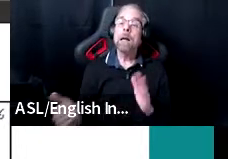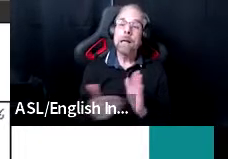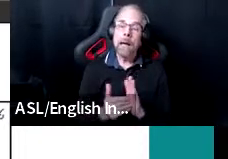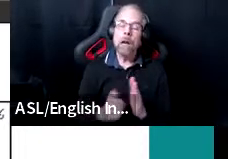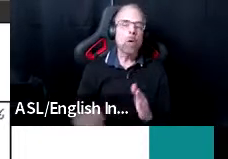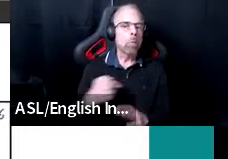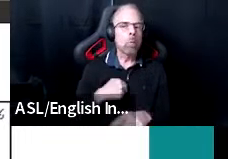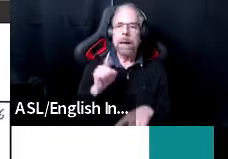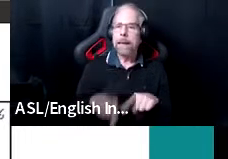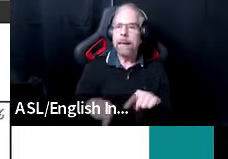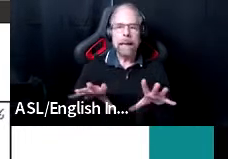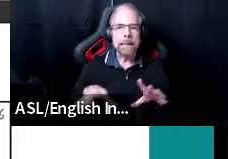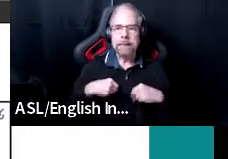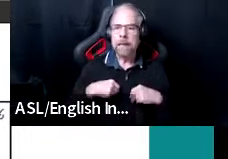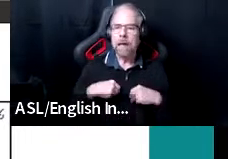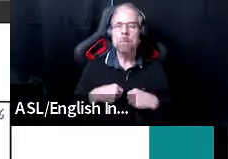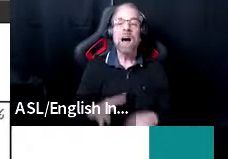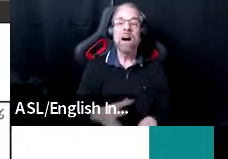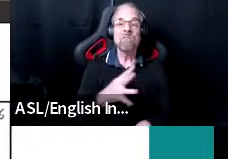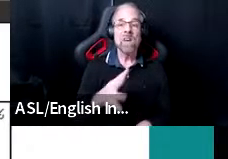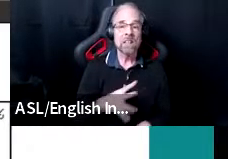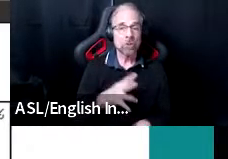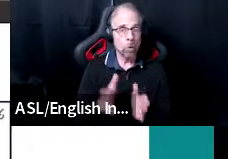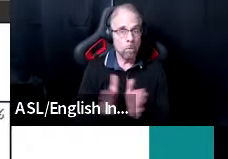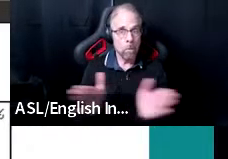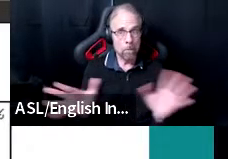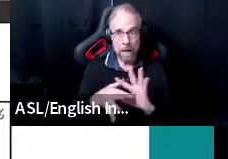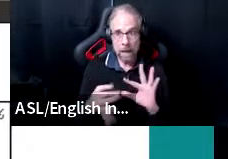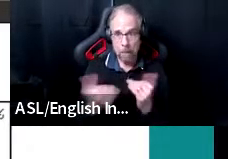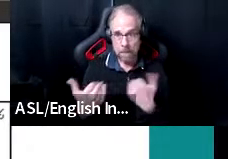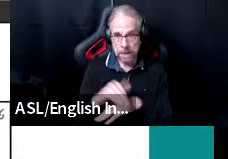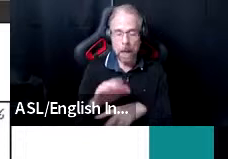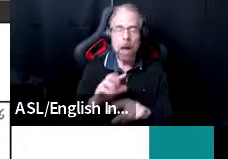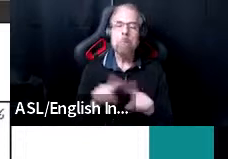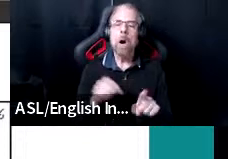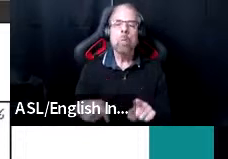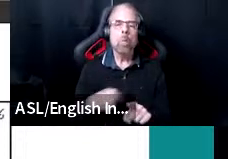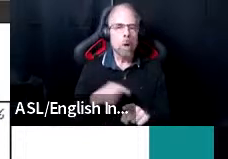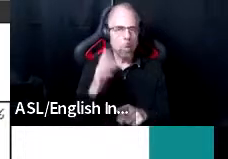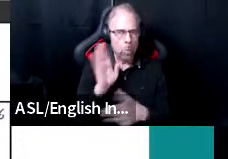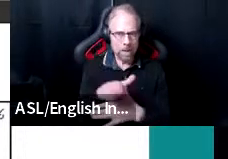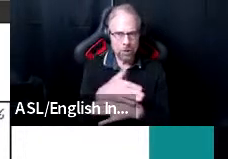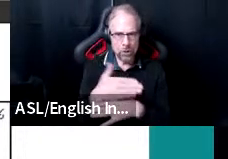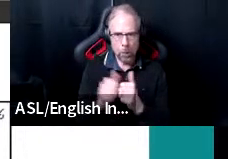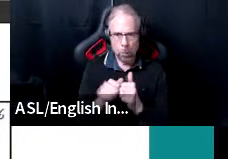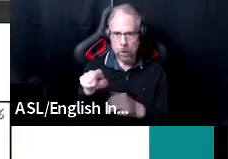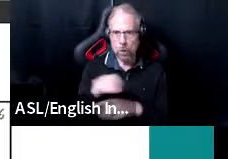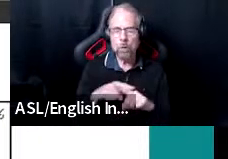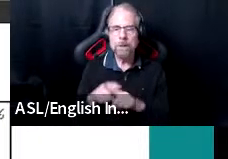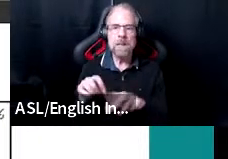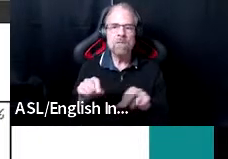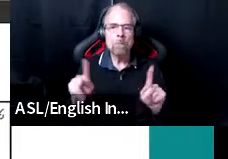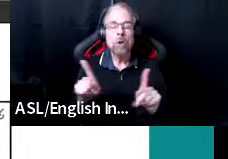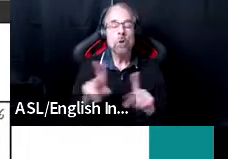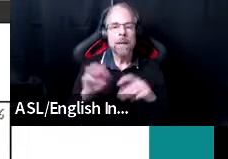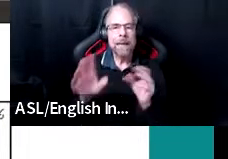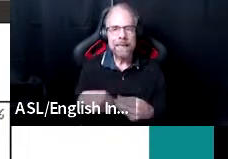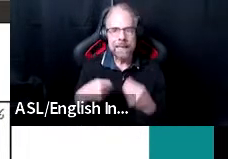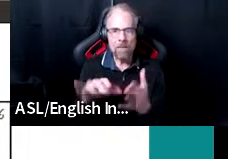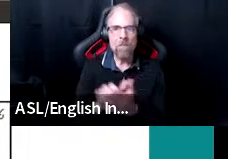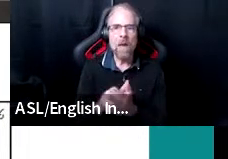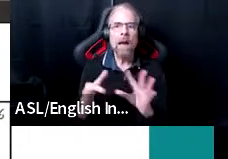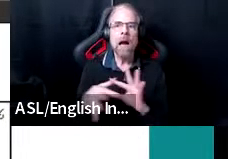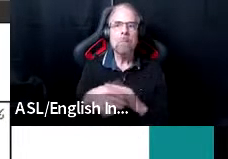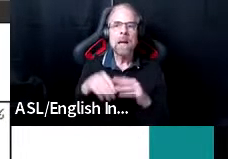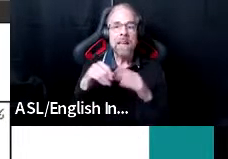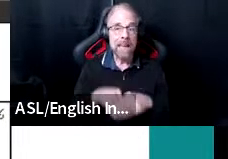cannot take official public comment this evening. However, we will share with you opportunities to provide that comment in person